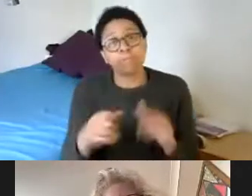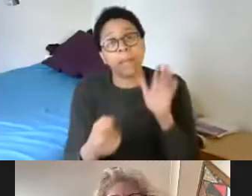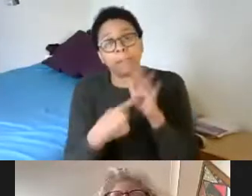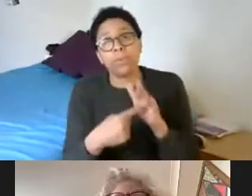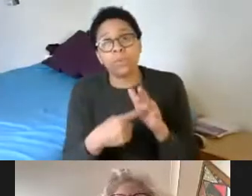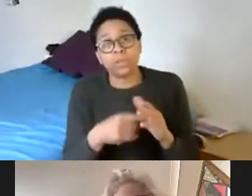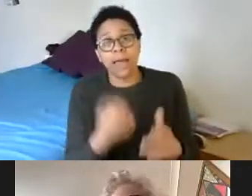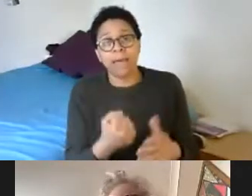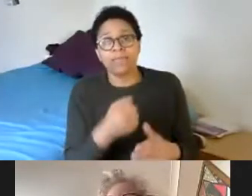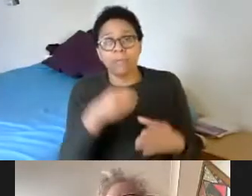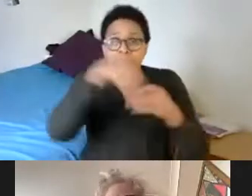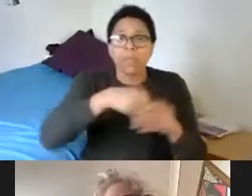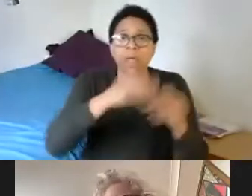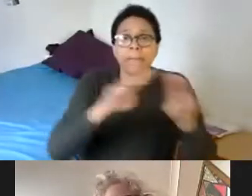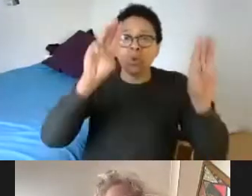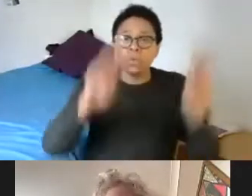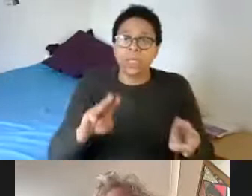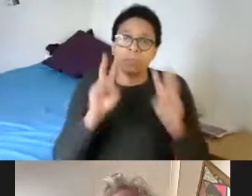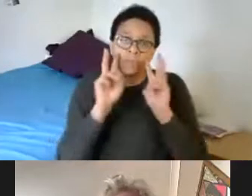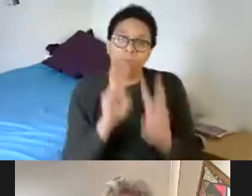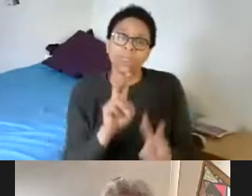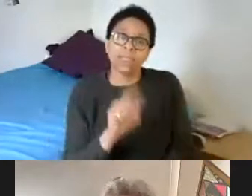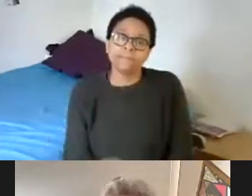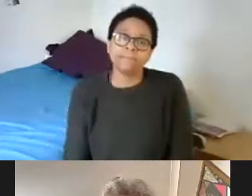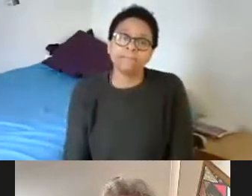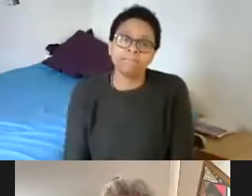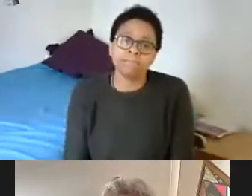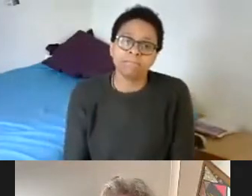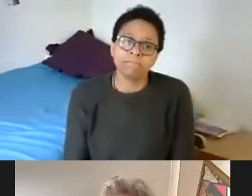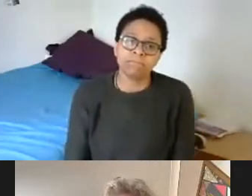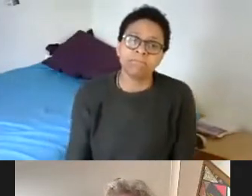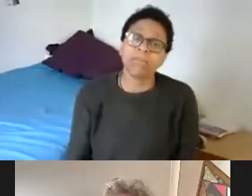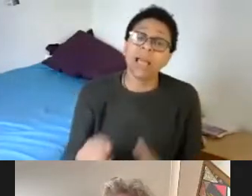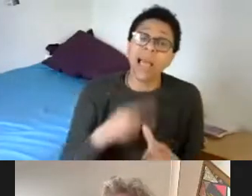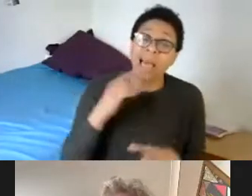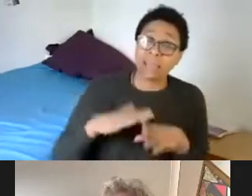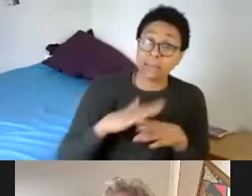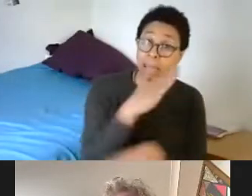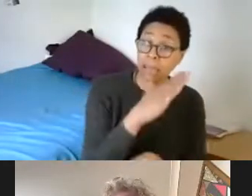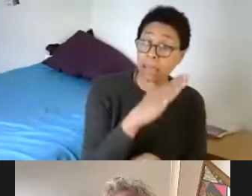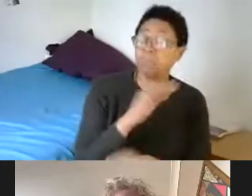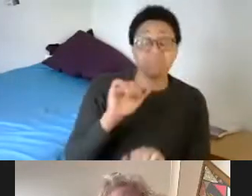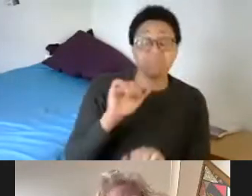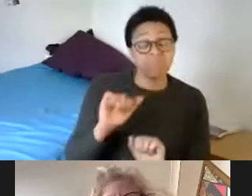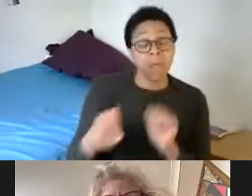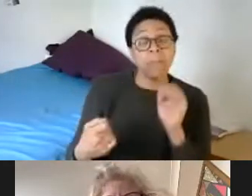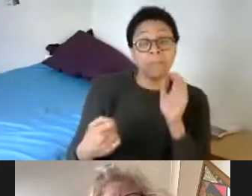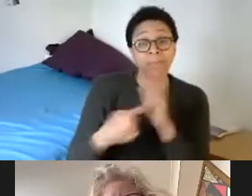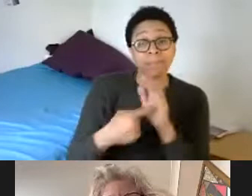them in museums for people to see in the future. And making them accessible, not just simply hiding them away in stacks and saying, we've got